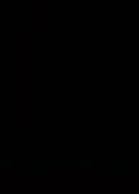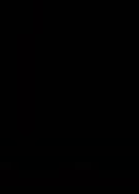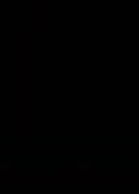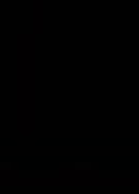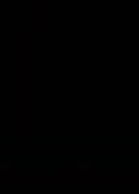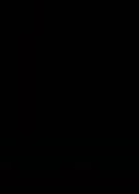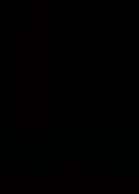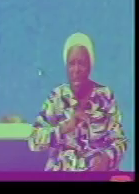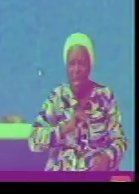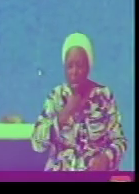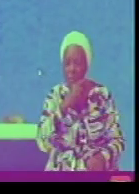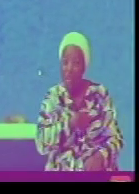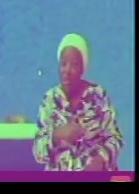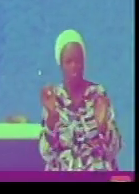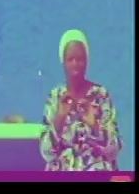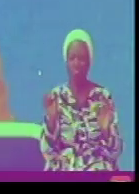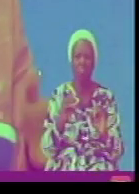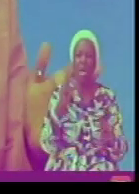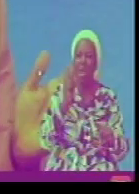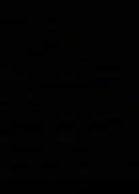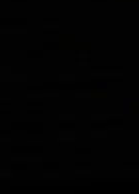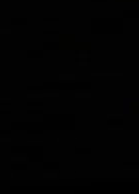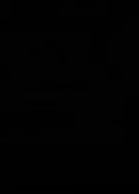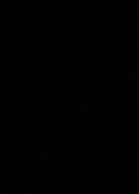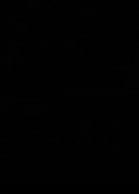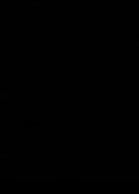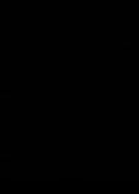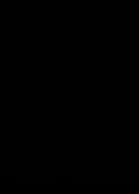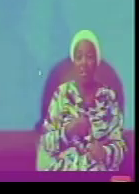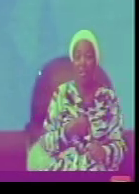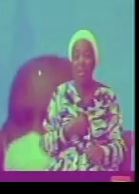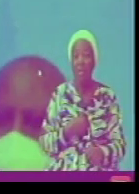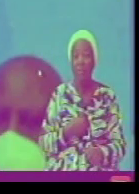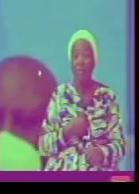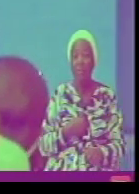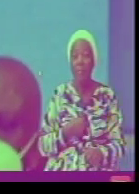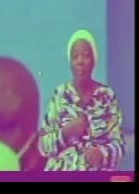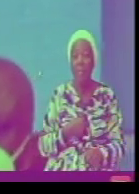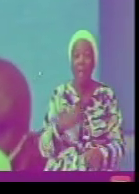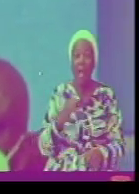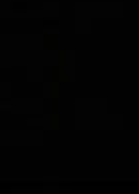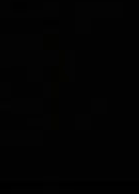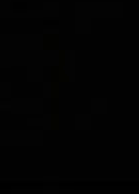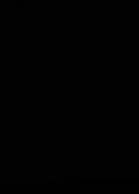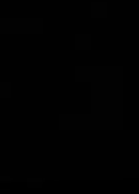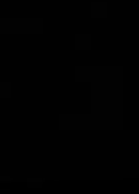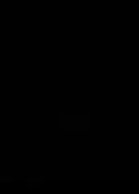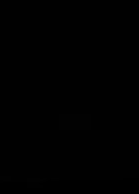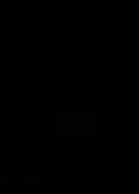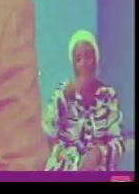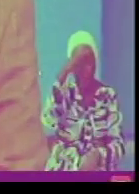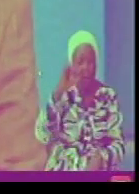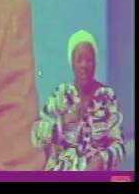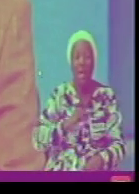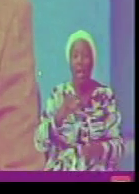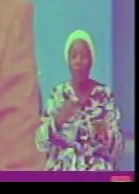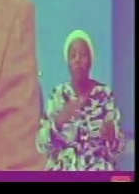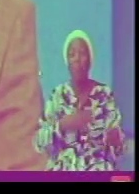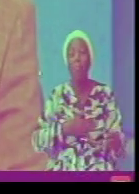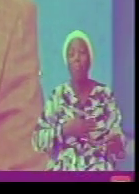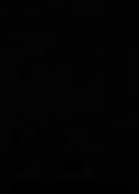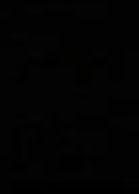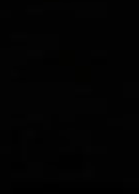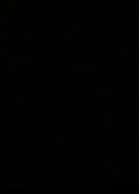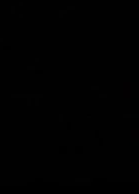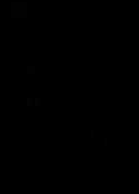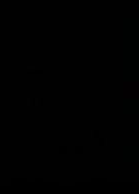doesn't save. Why? Because I'm religious, that doesn't save. I will not perish